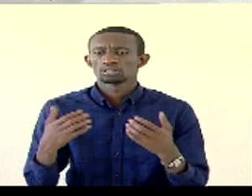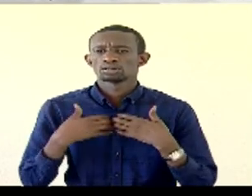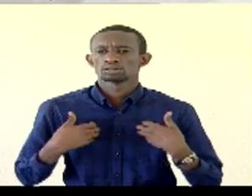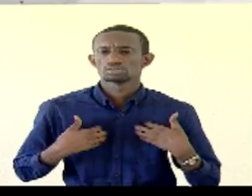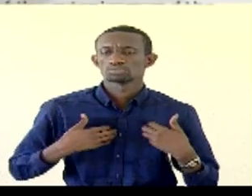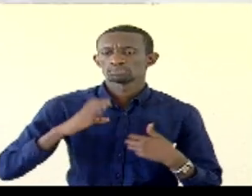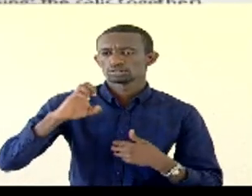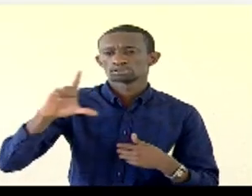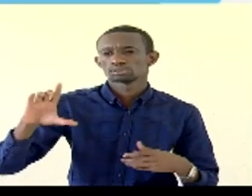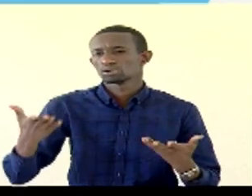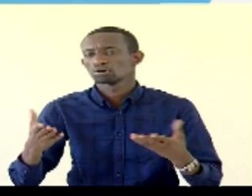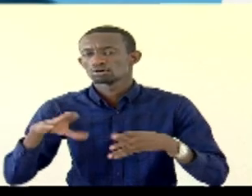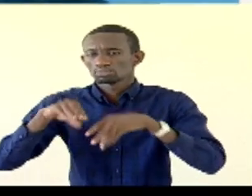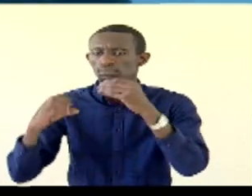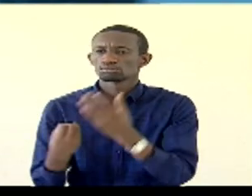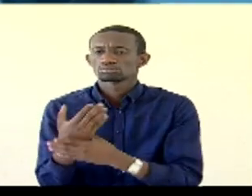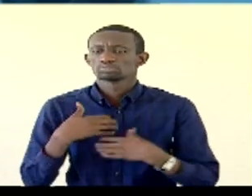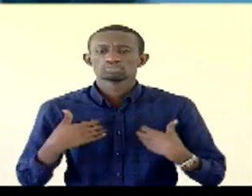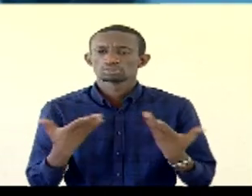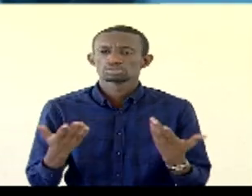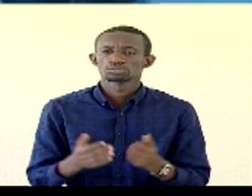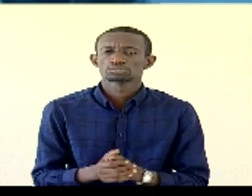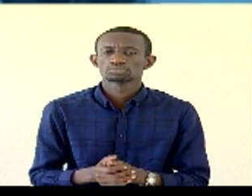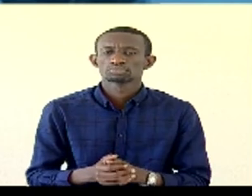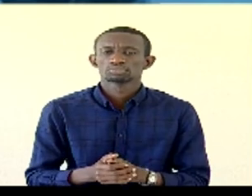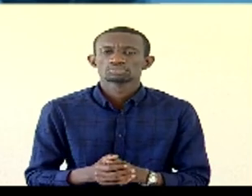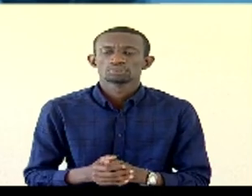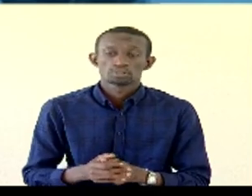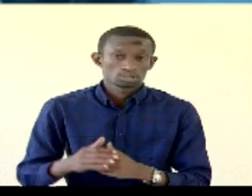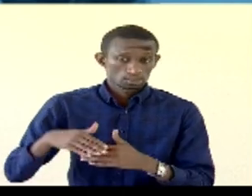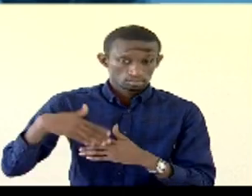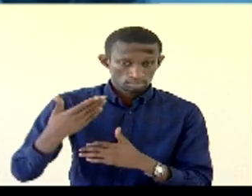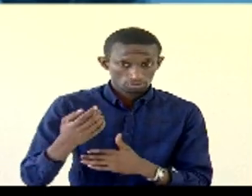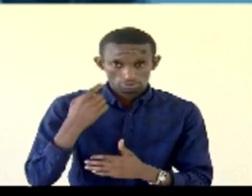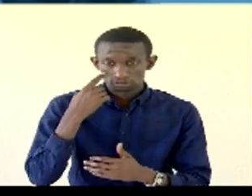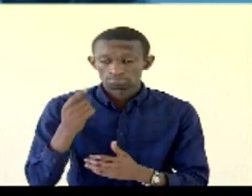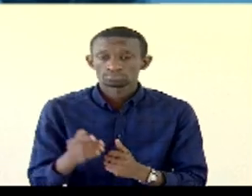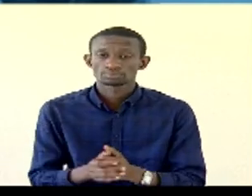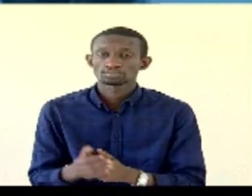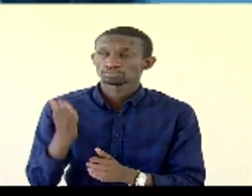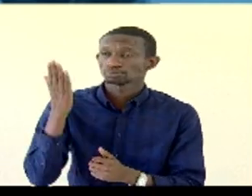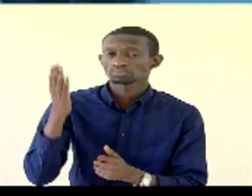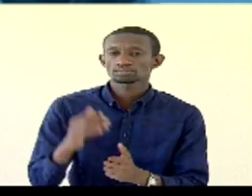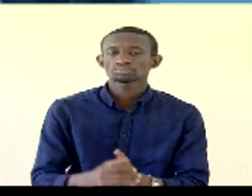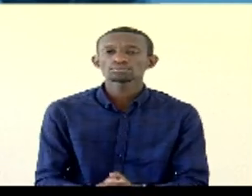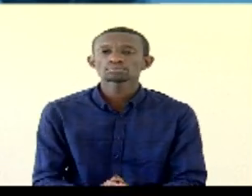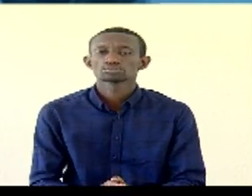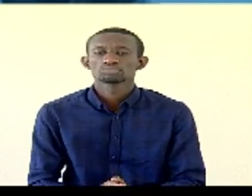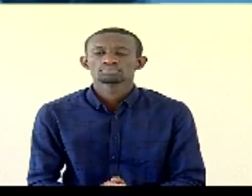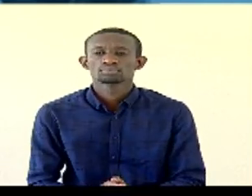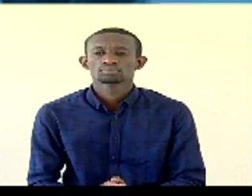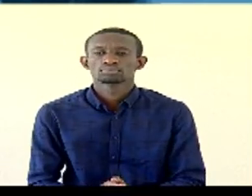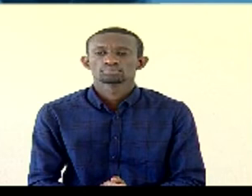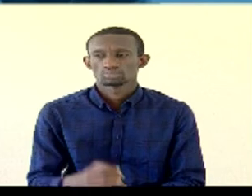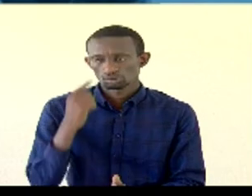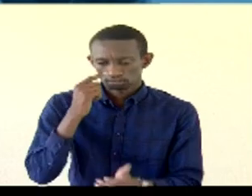dividing, which now wraps it up with this clip we are going to